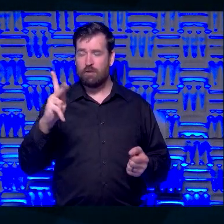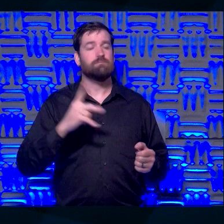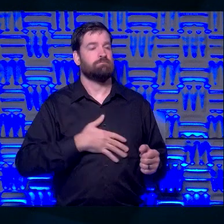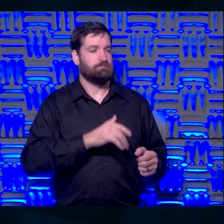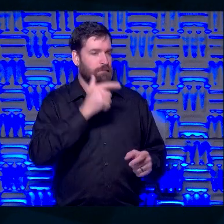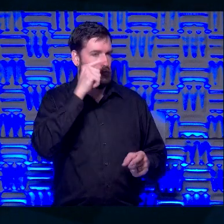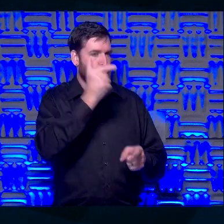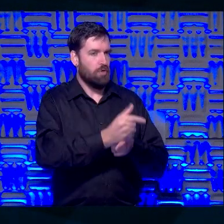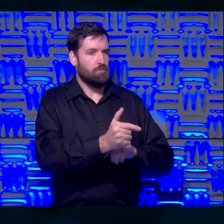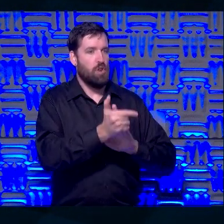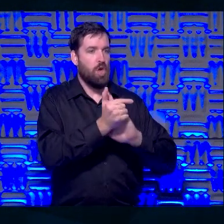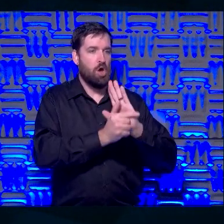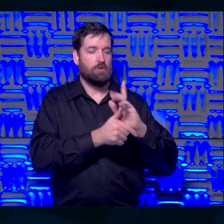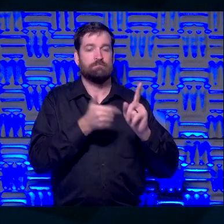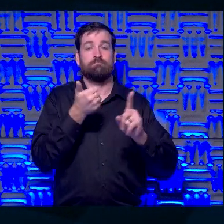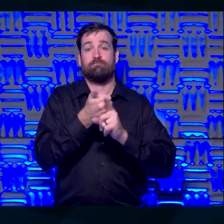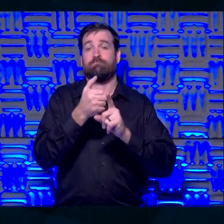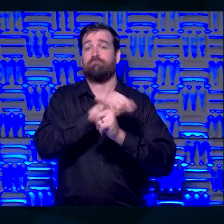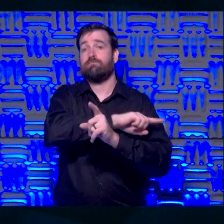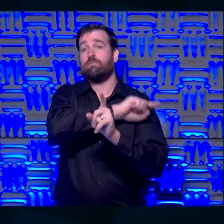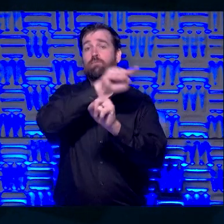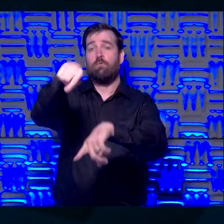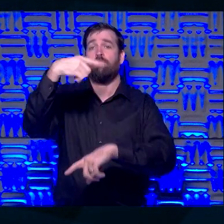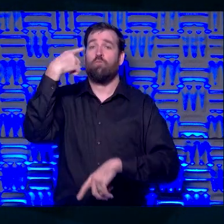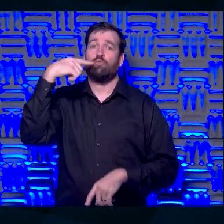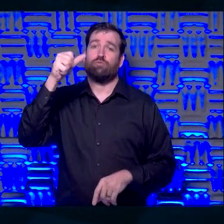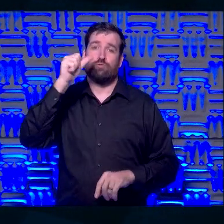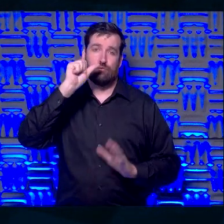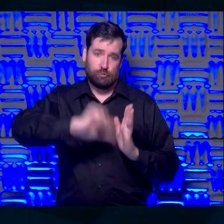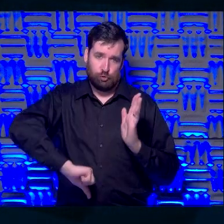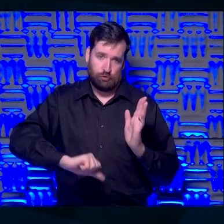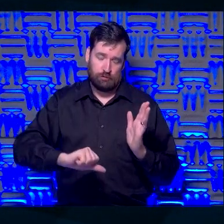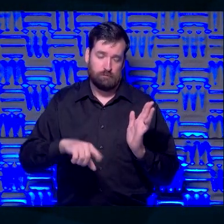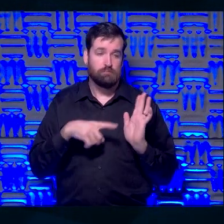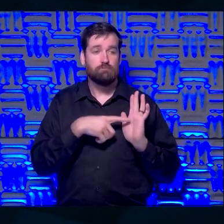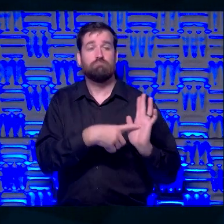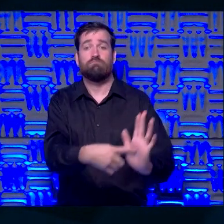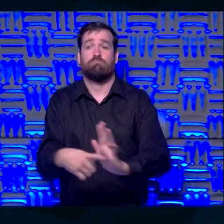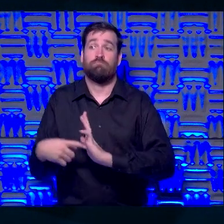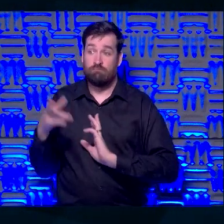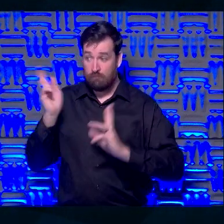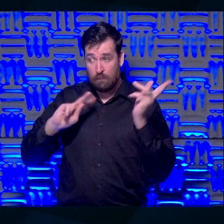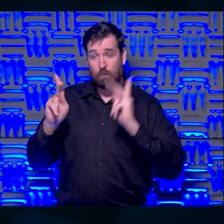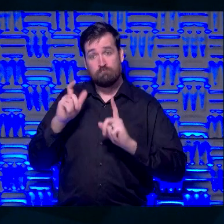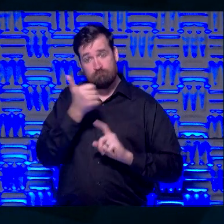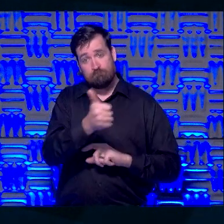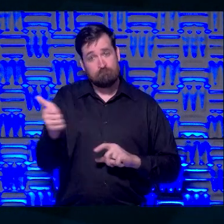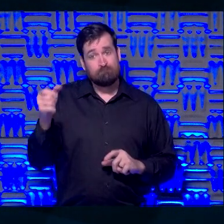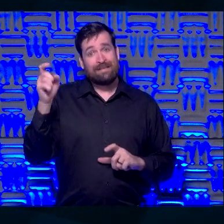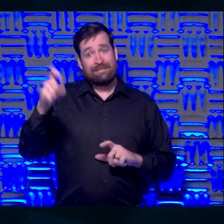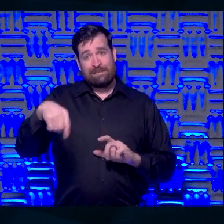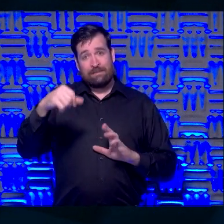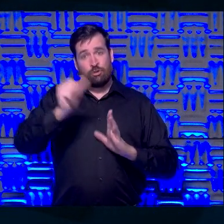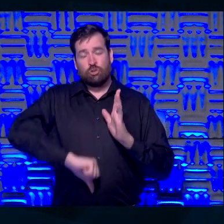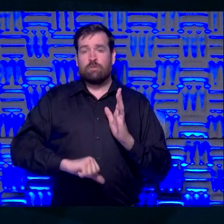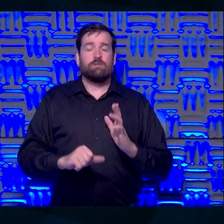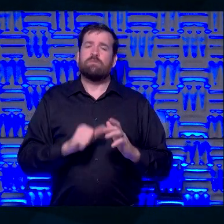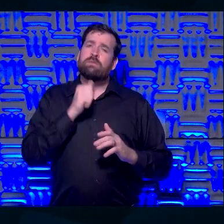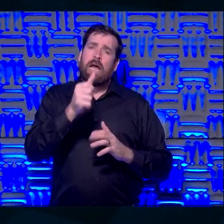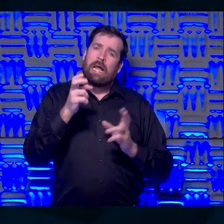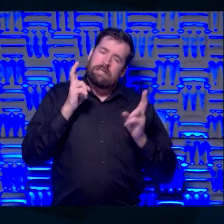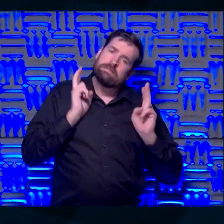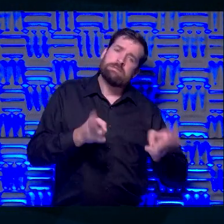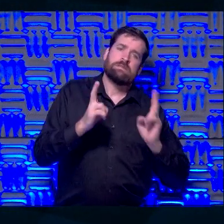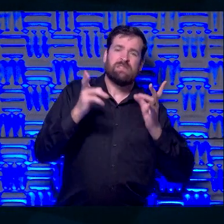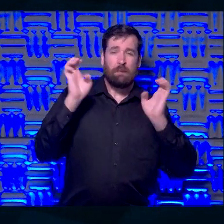my brother-in-law. He's going for surgery today, just to show that there are people who need surgeries, and they're not emergent, but they're very important for